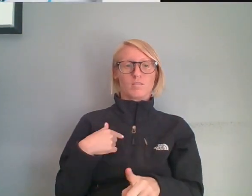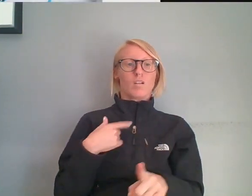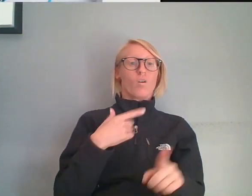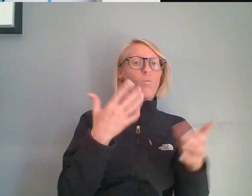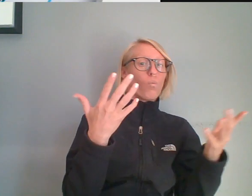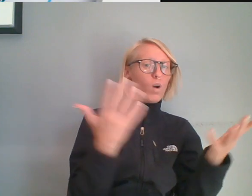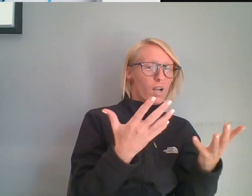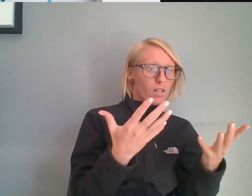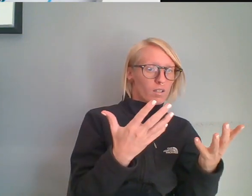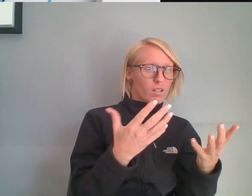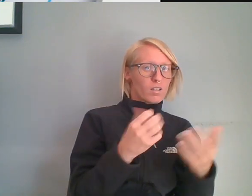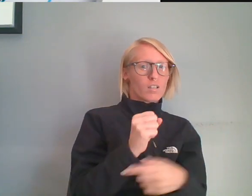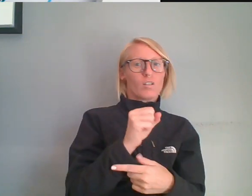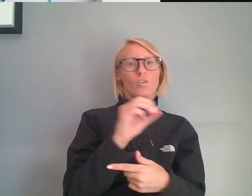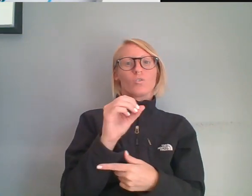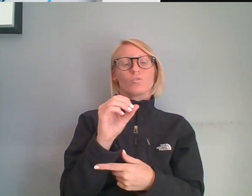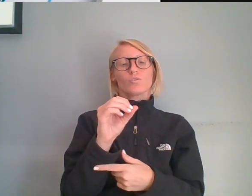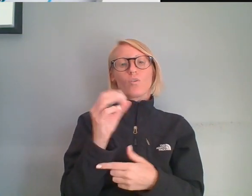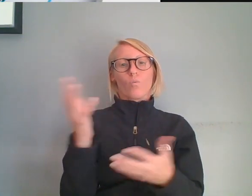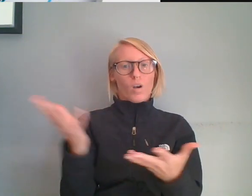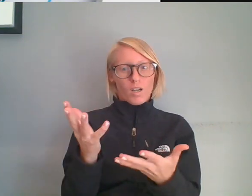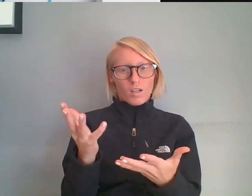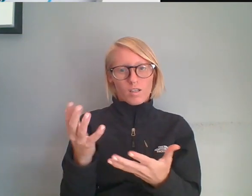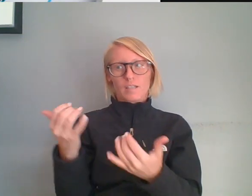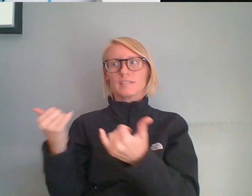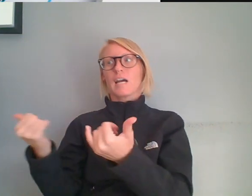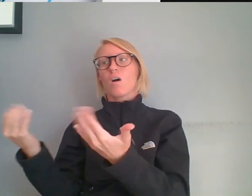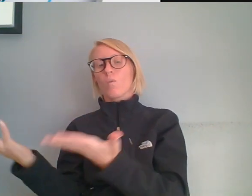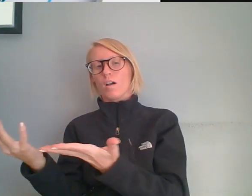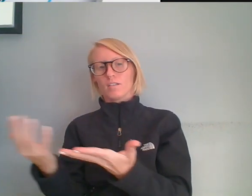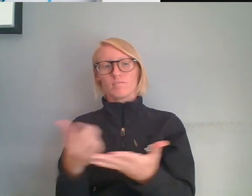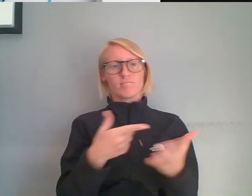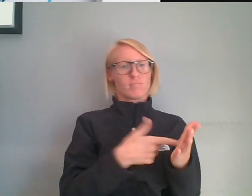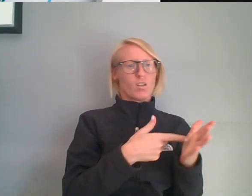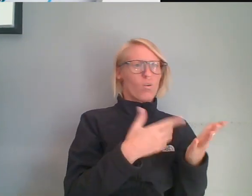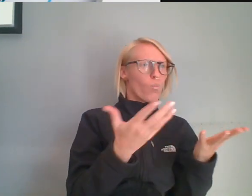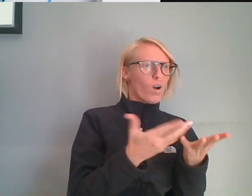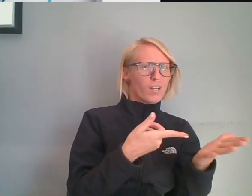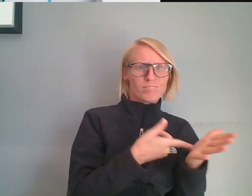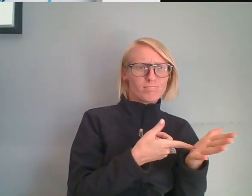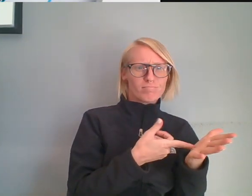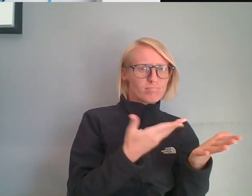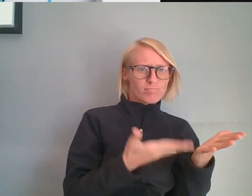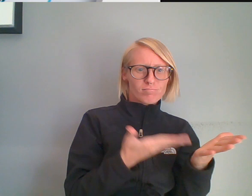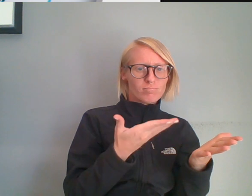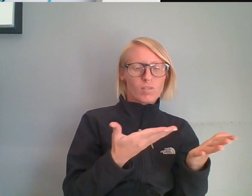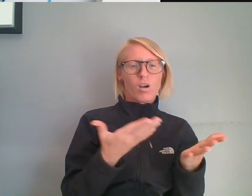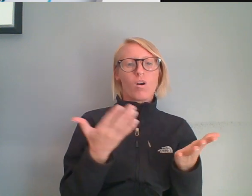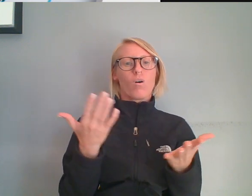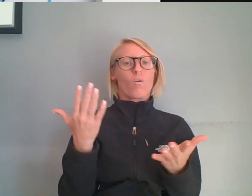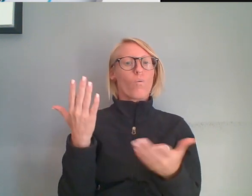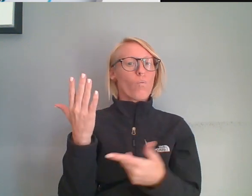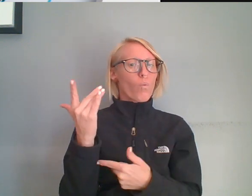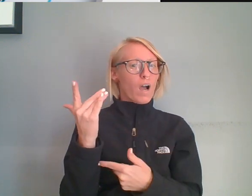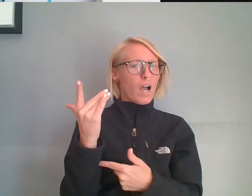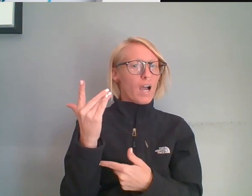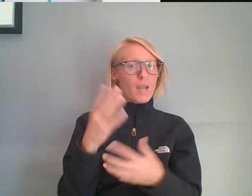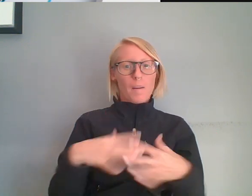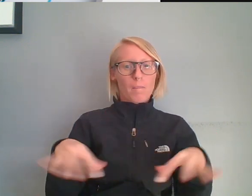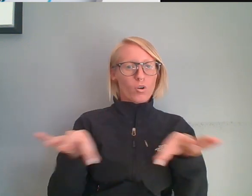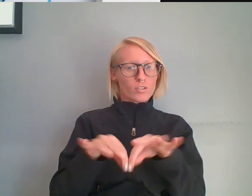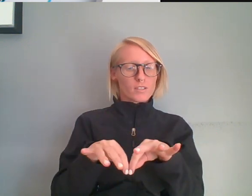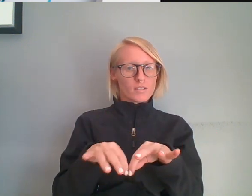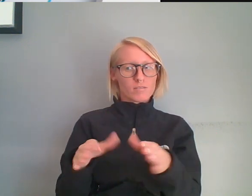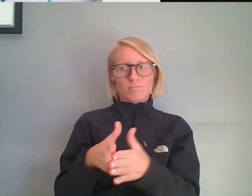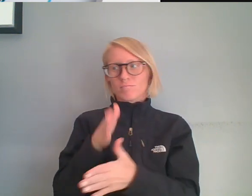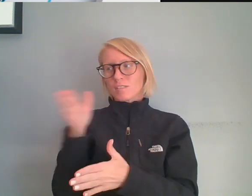structure. You start by talking about what it is. Then you talk about why it's important, and then what the next steps